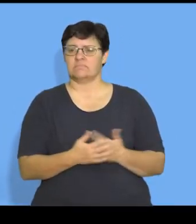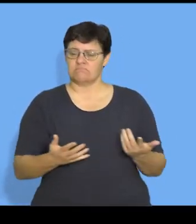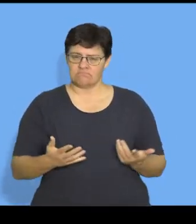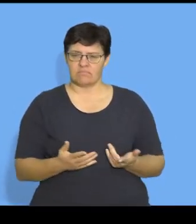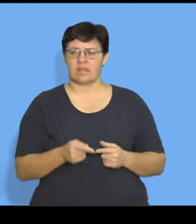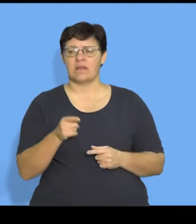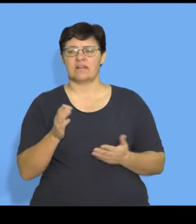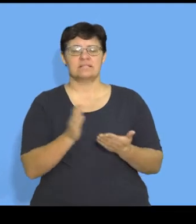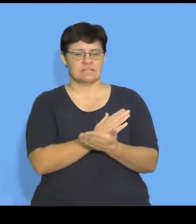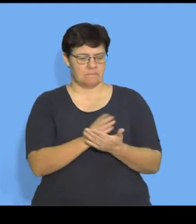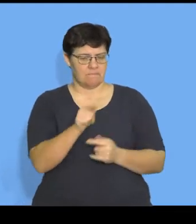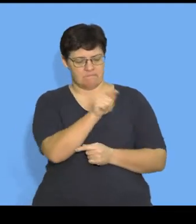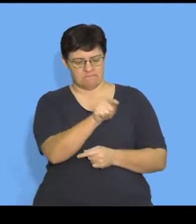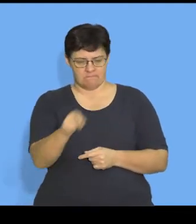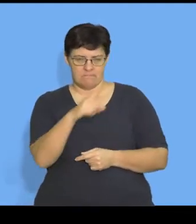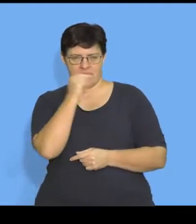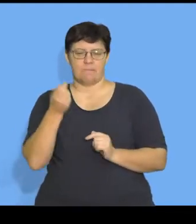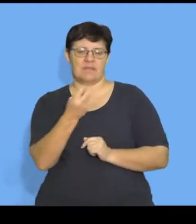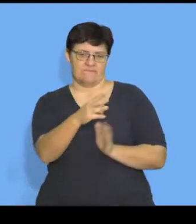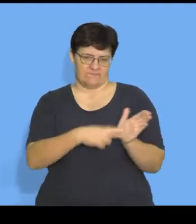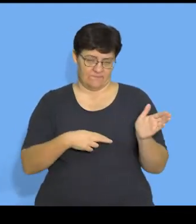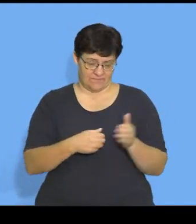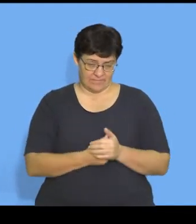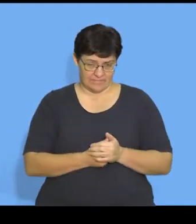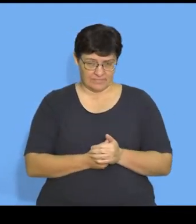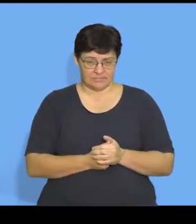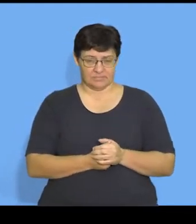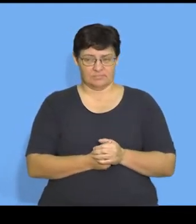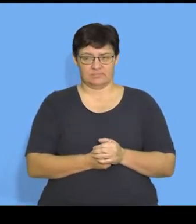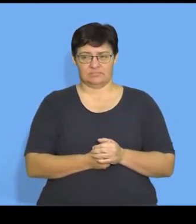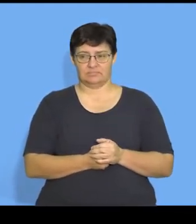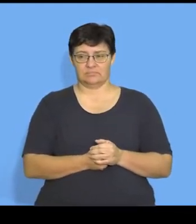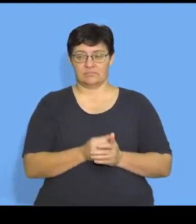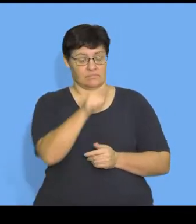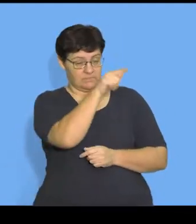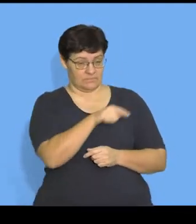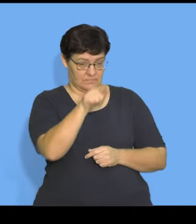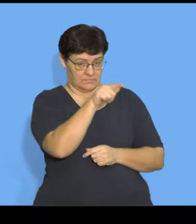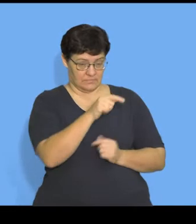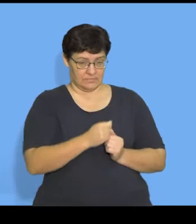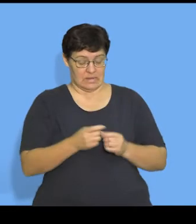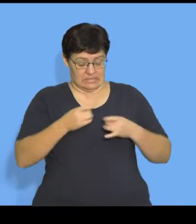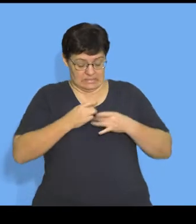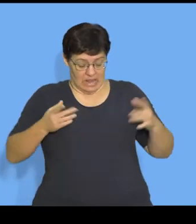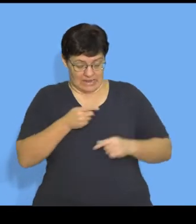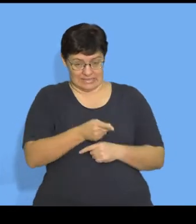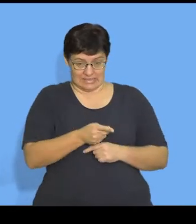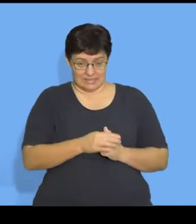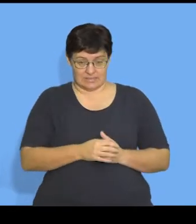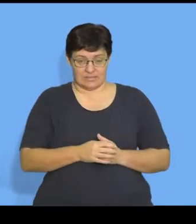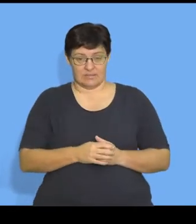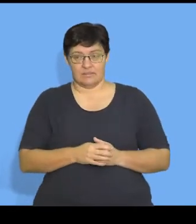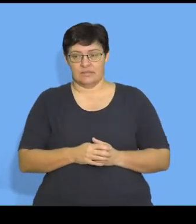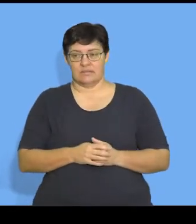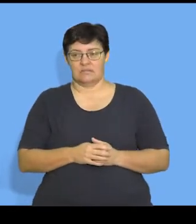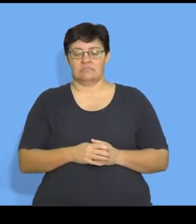give names to so that everyone understands what we're talking about. This part of the arrow, the beginning, is called the